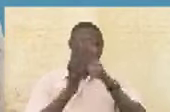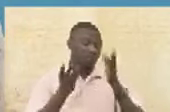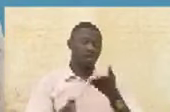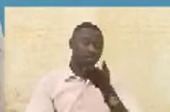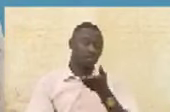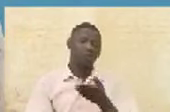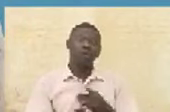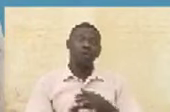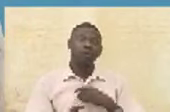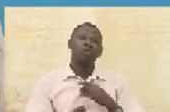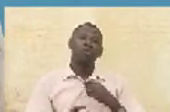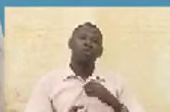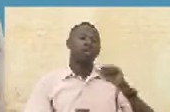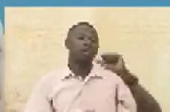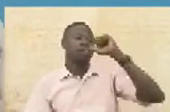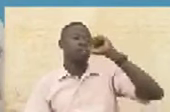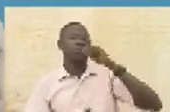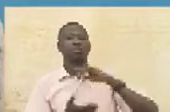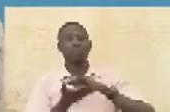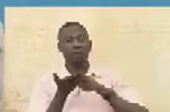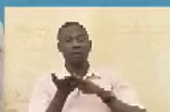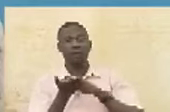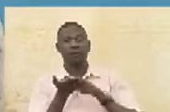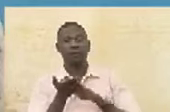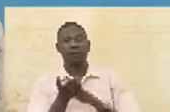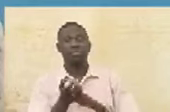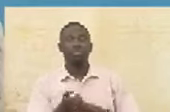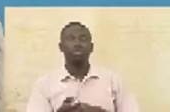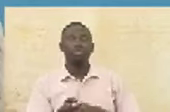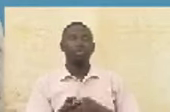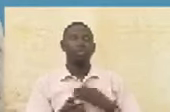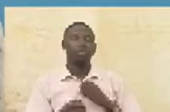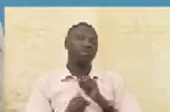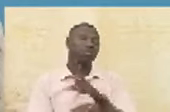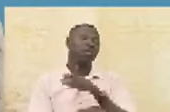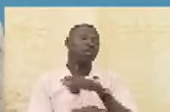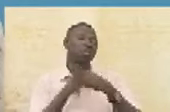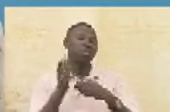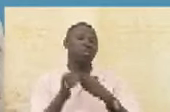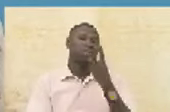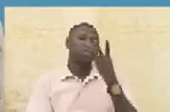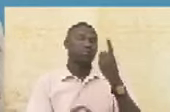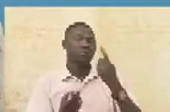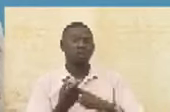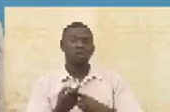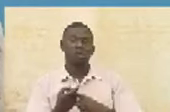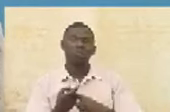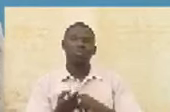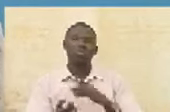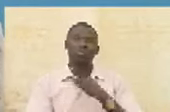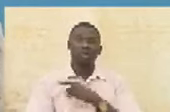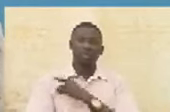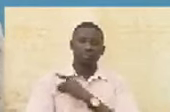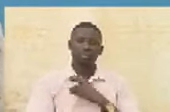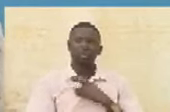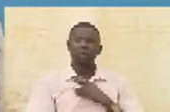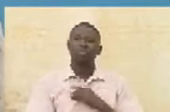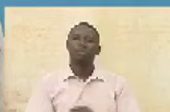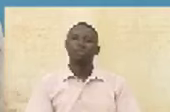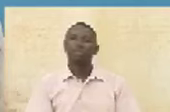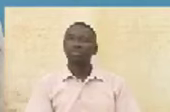All of us who drank this medicine, we all spent 3 months at the treatment